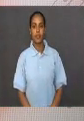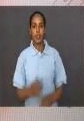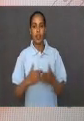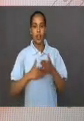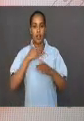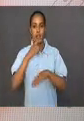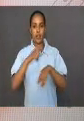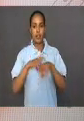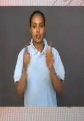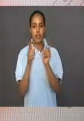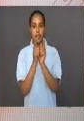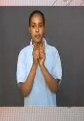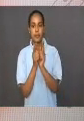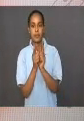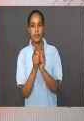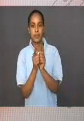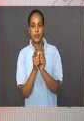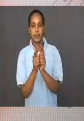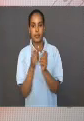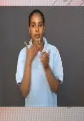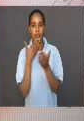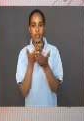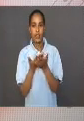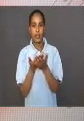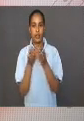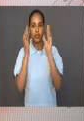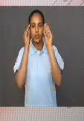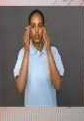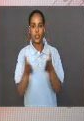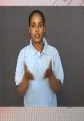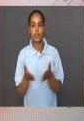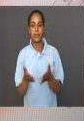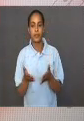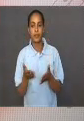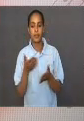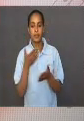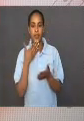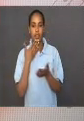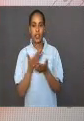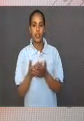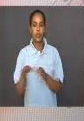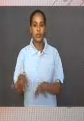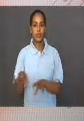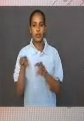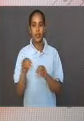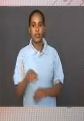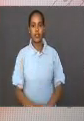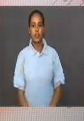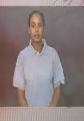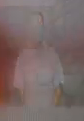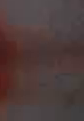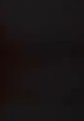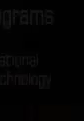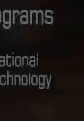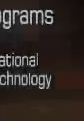Until next time, thank you, teacher. Thank you, students.